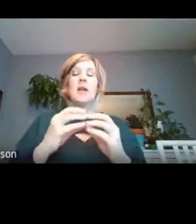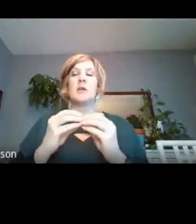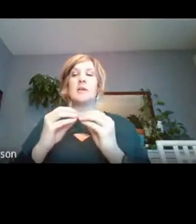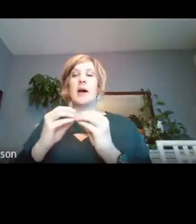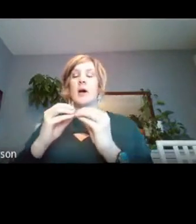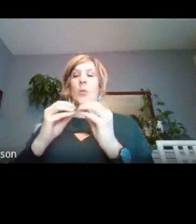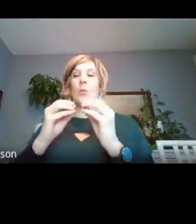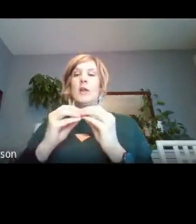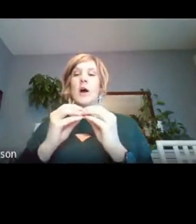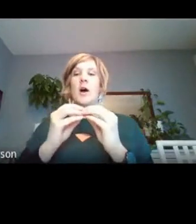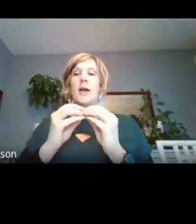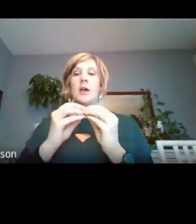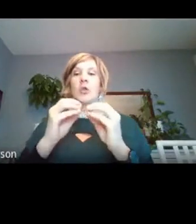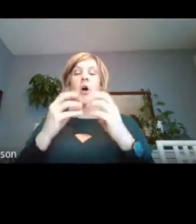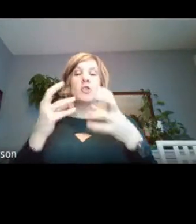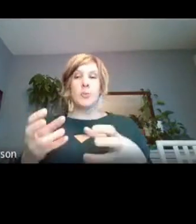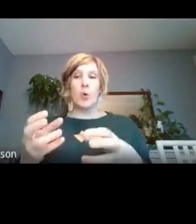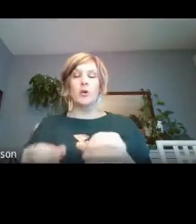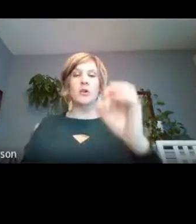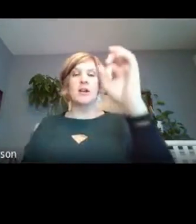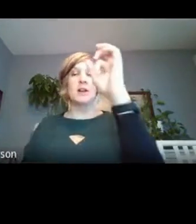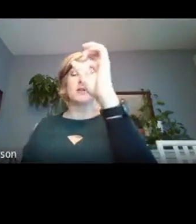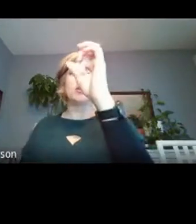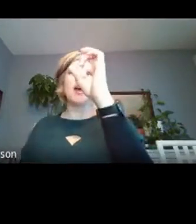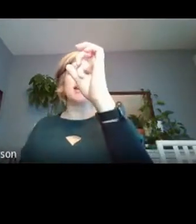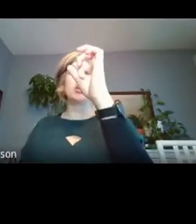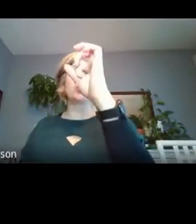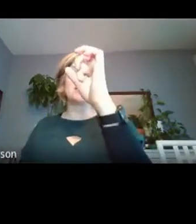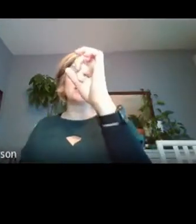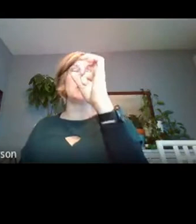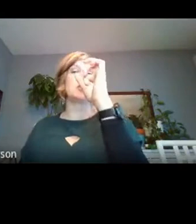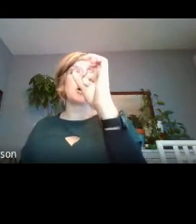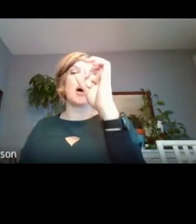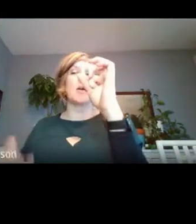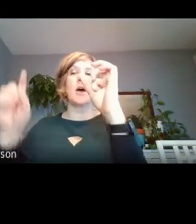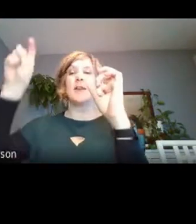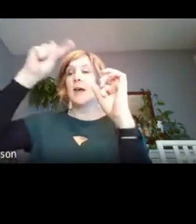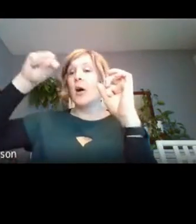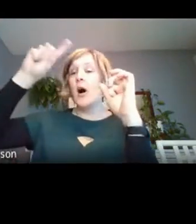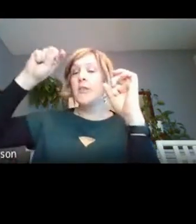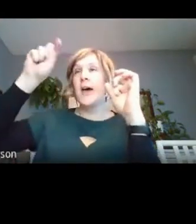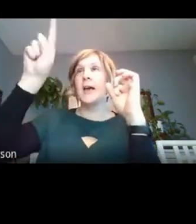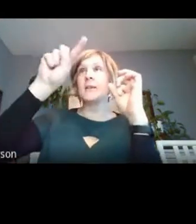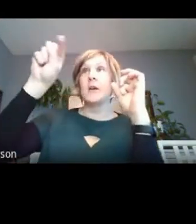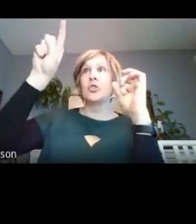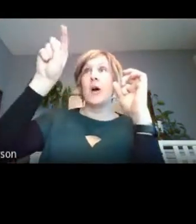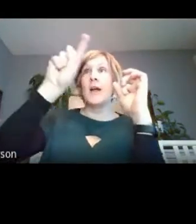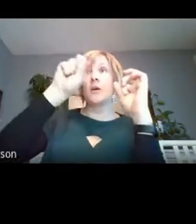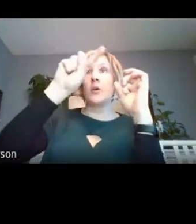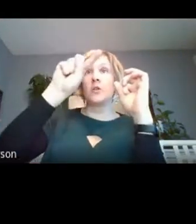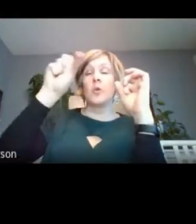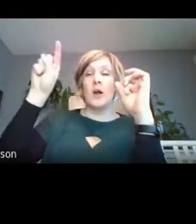do is uh when i launch a poll you're going to get a little tiny green dot again on that